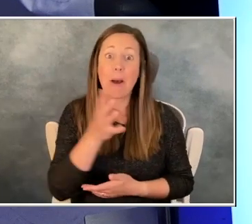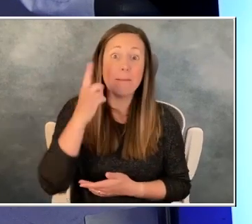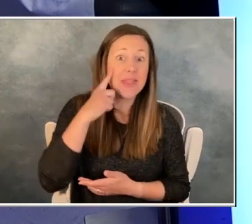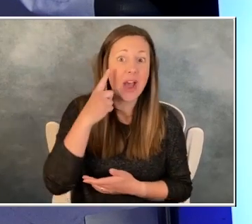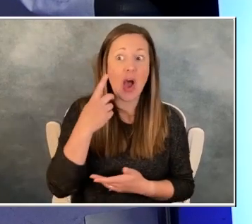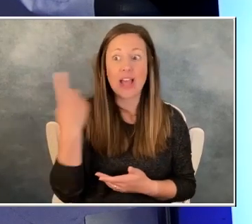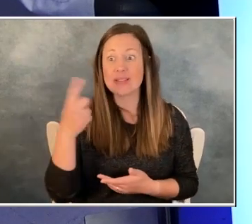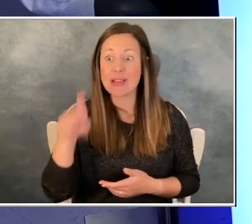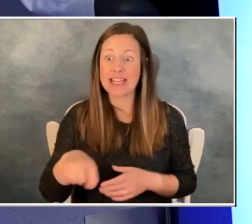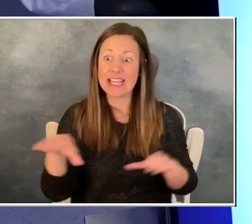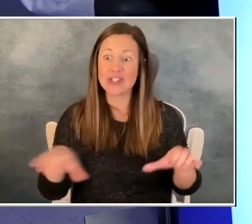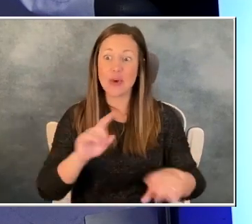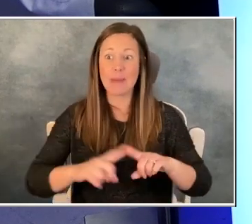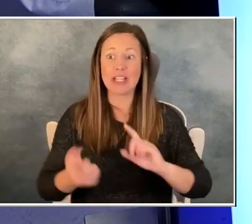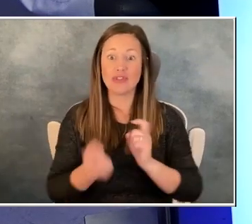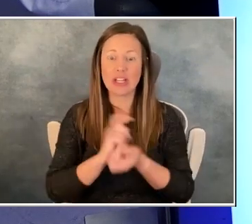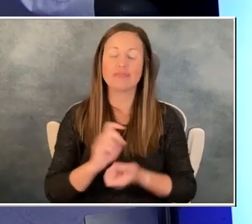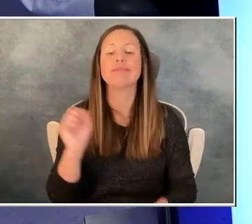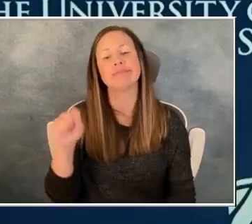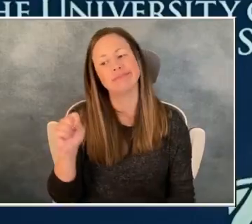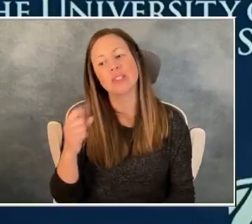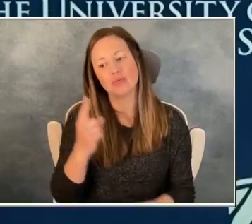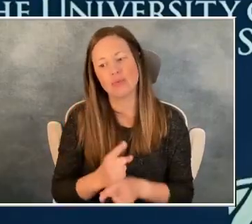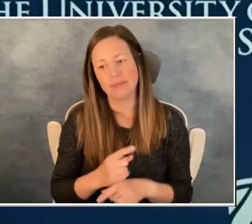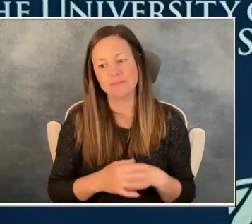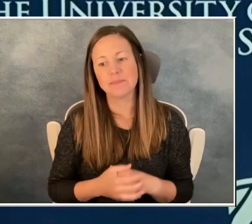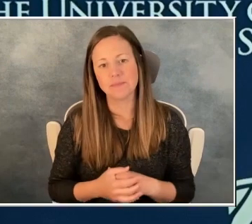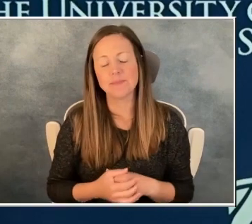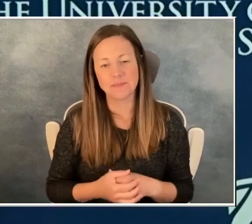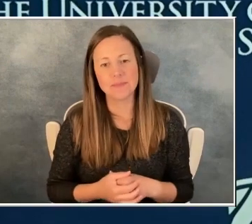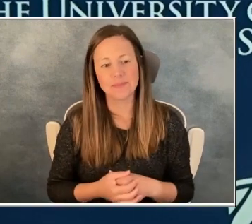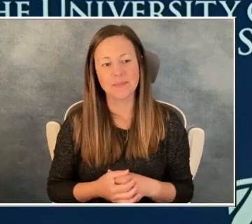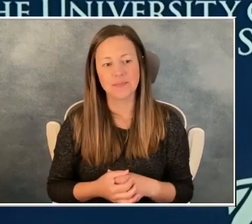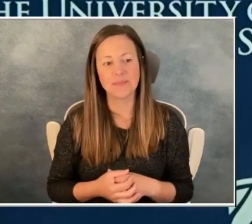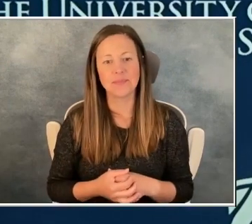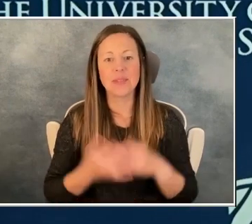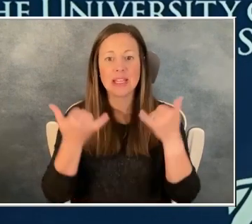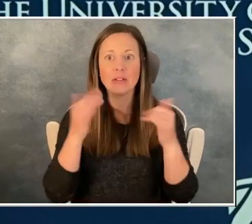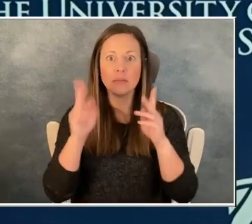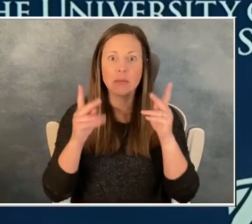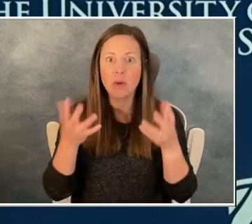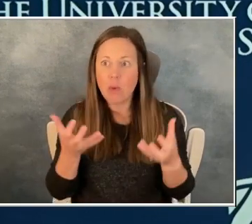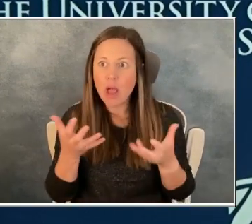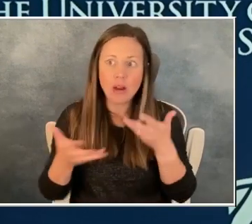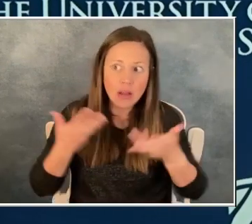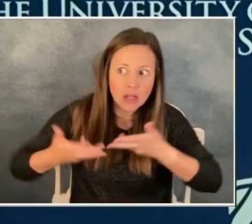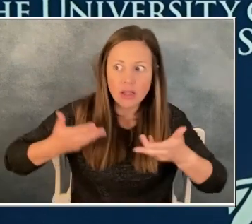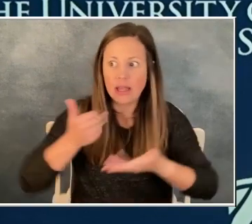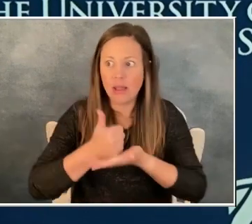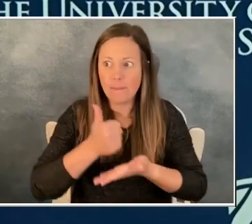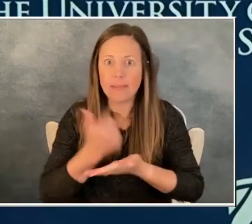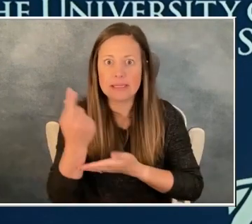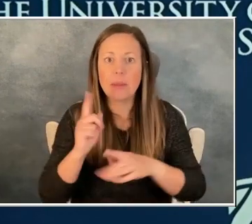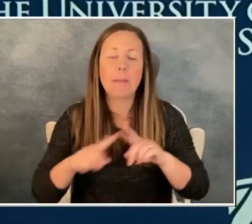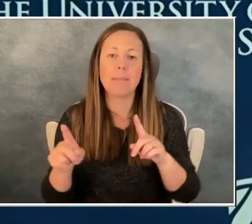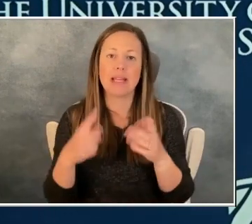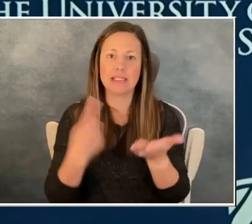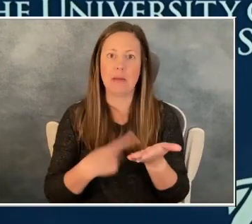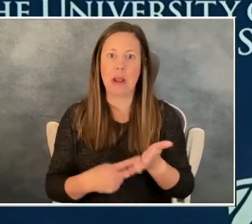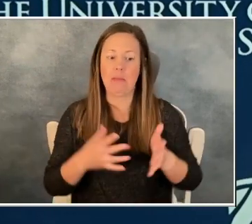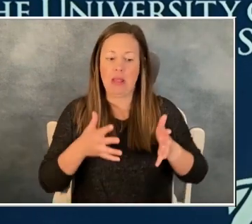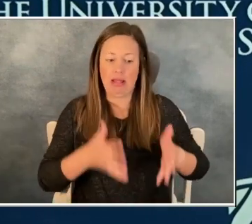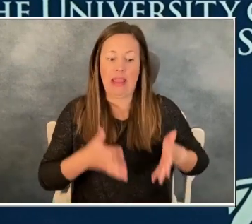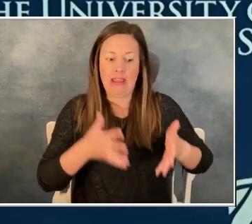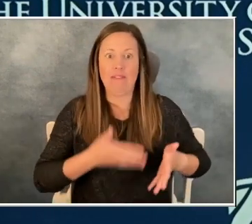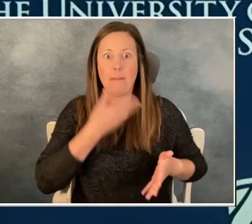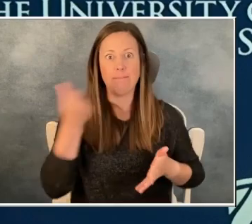needed to do, but that's changed. Yeah, I think it comes to the point where folks think that they want to do something, and we understand that, but sometimes doing nothing is better than doing